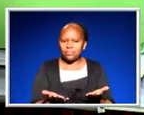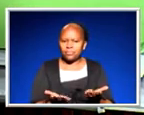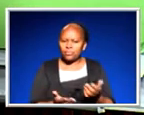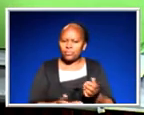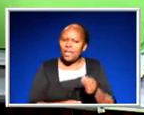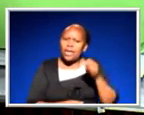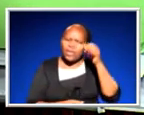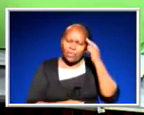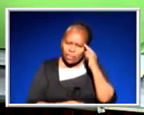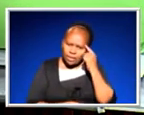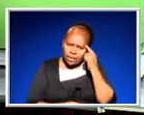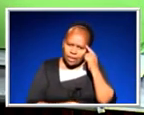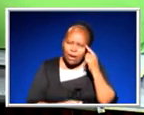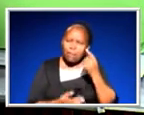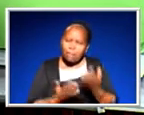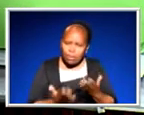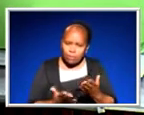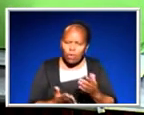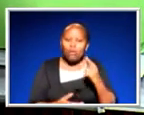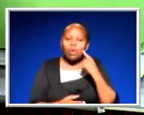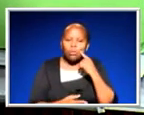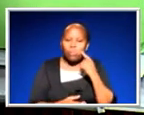Consider that you are running a shop